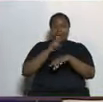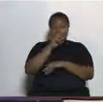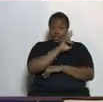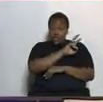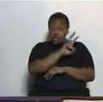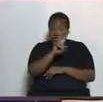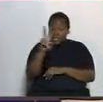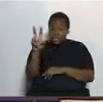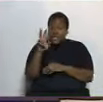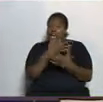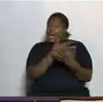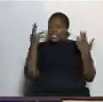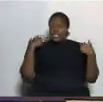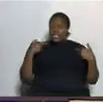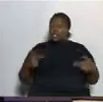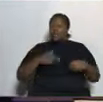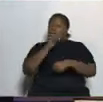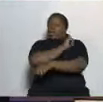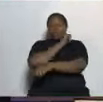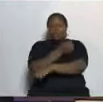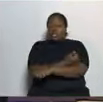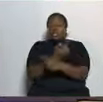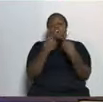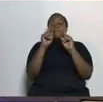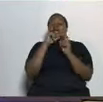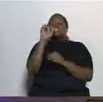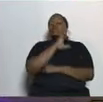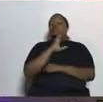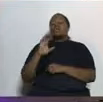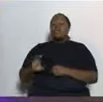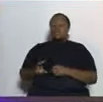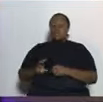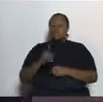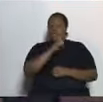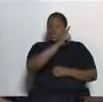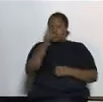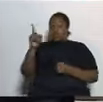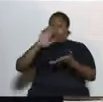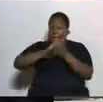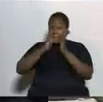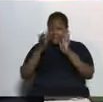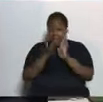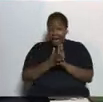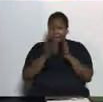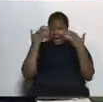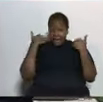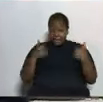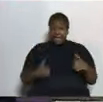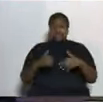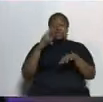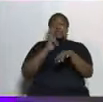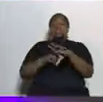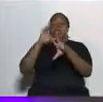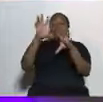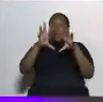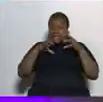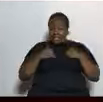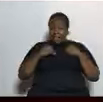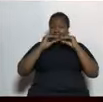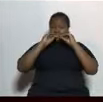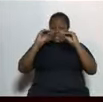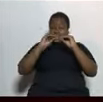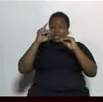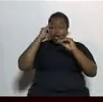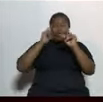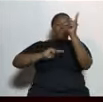human authority rather than Christ. You become vulnerable to occult deception when you accept the teachings of